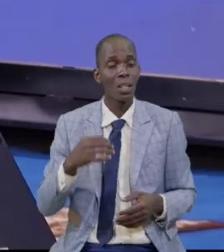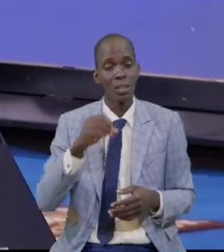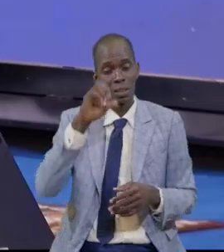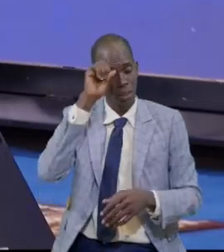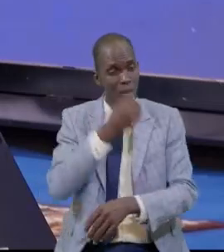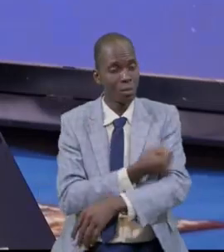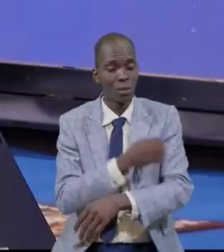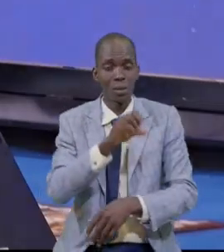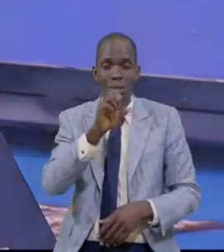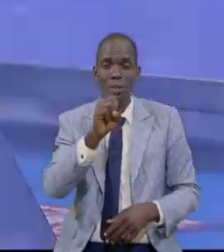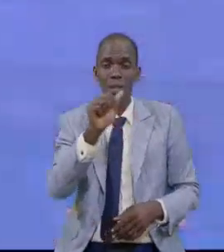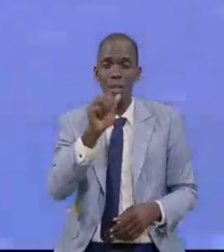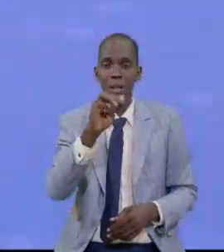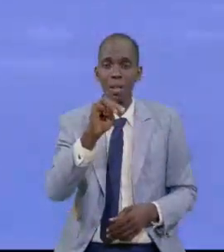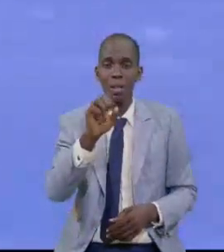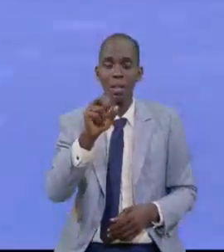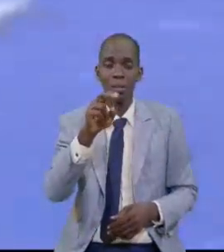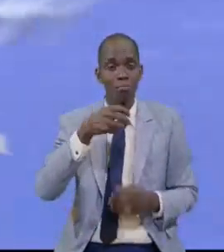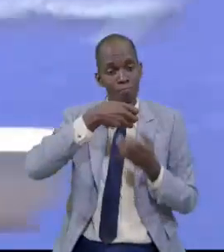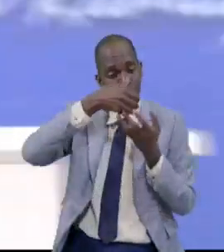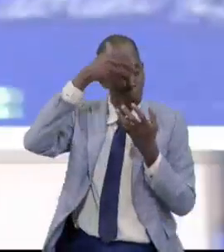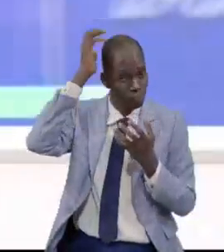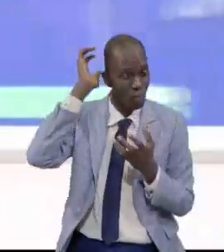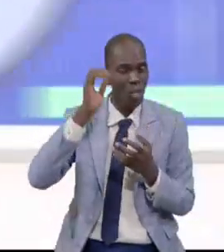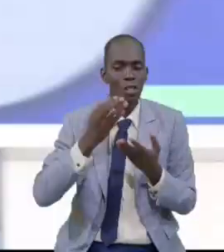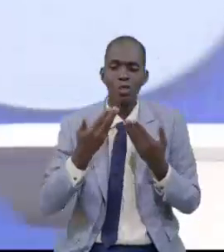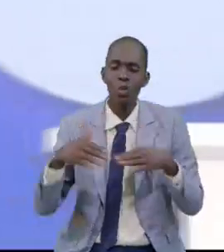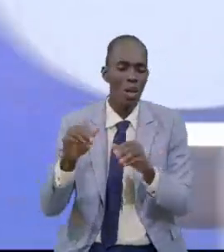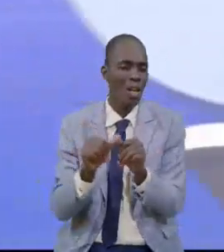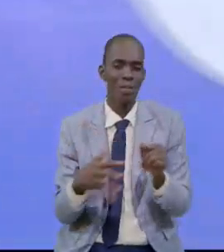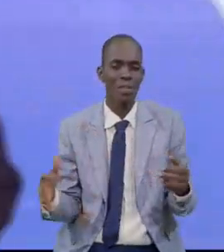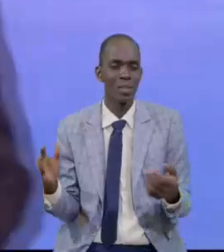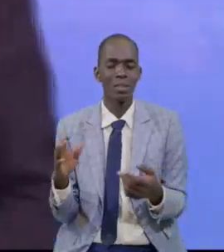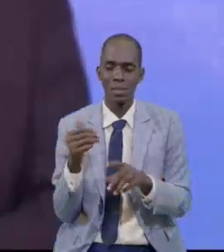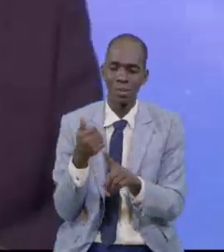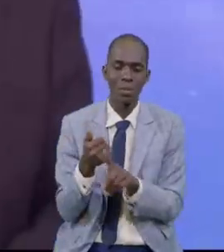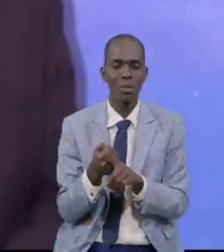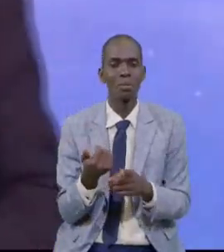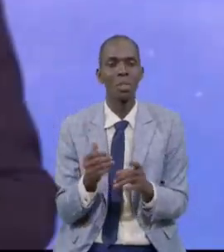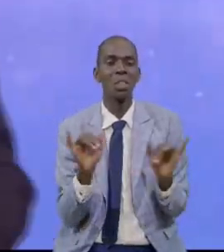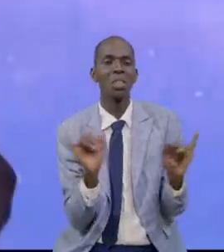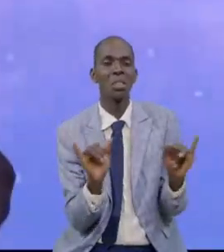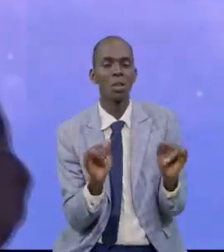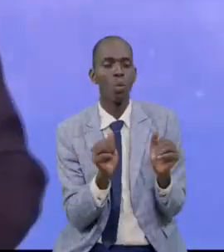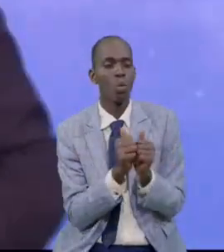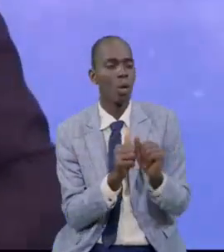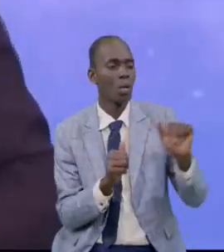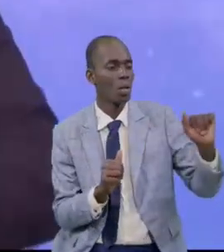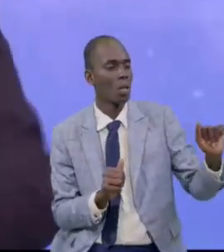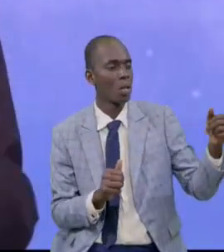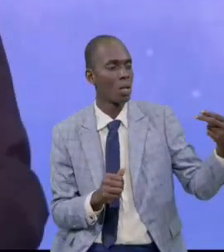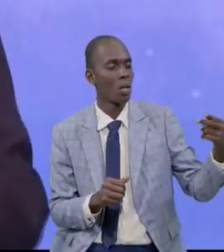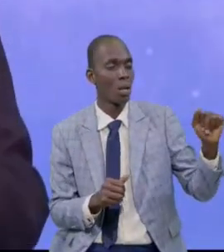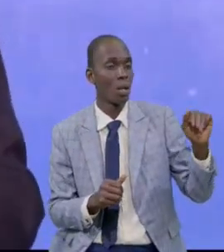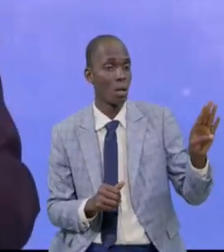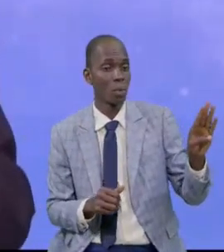himself. Here comes Ahab. And Ahab looked around. He didn't see